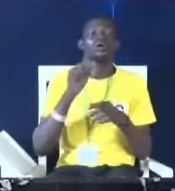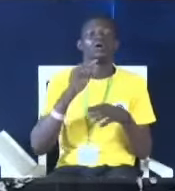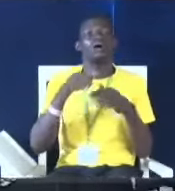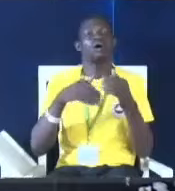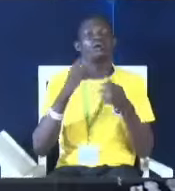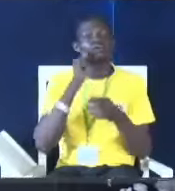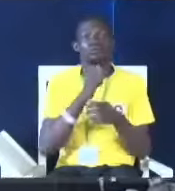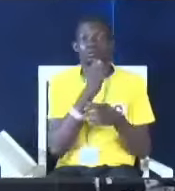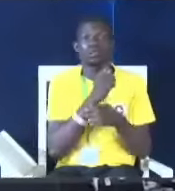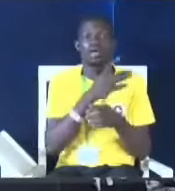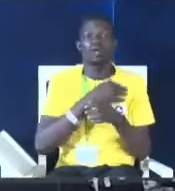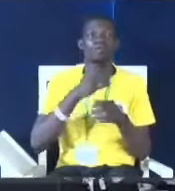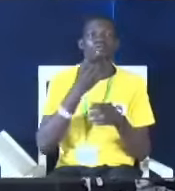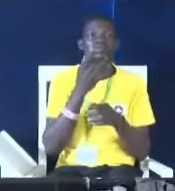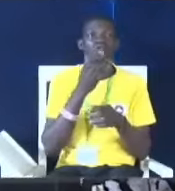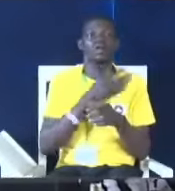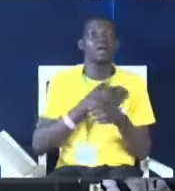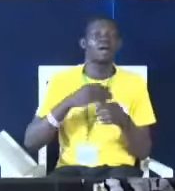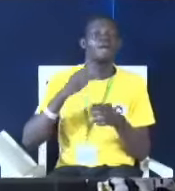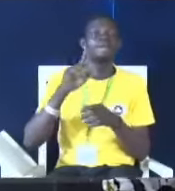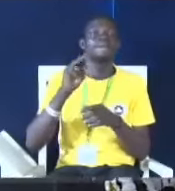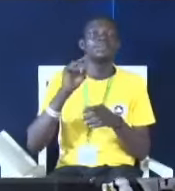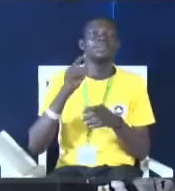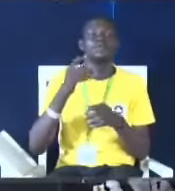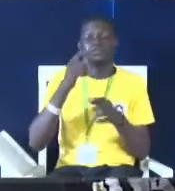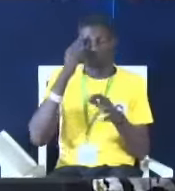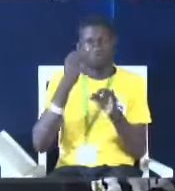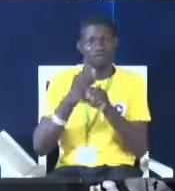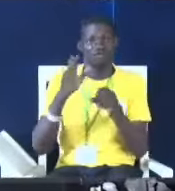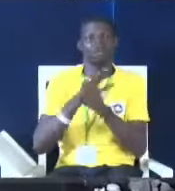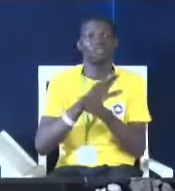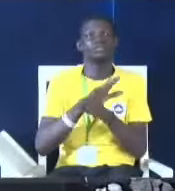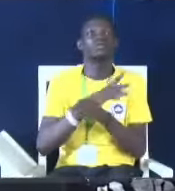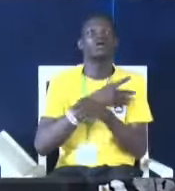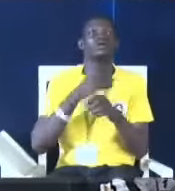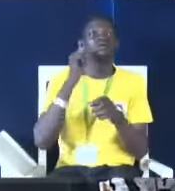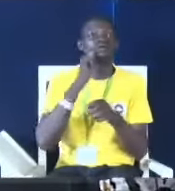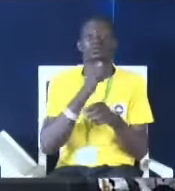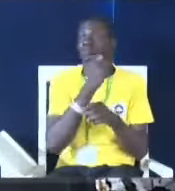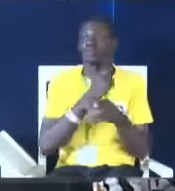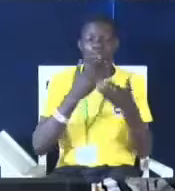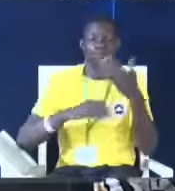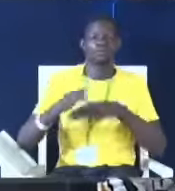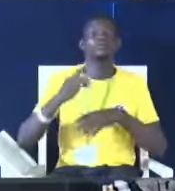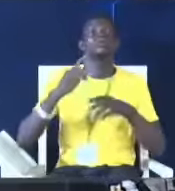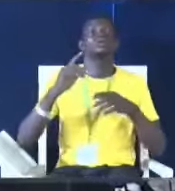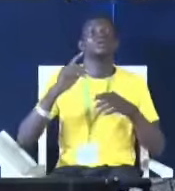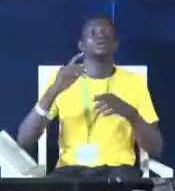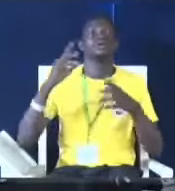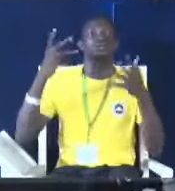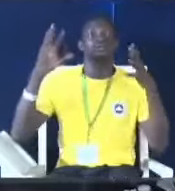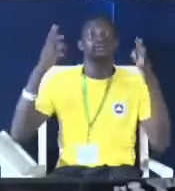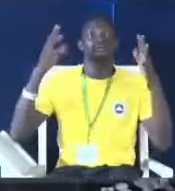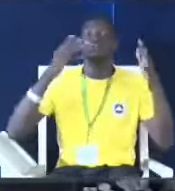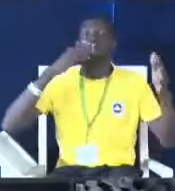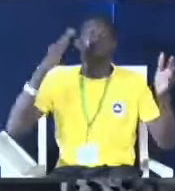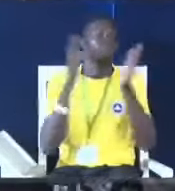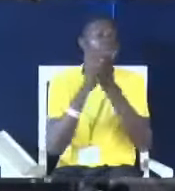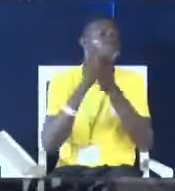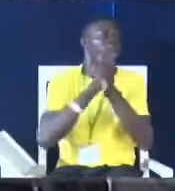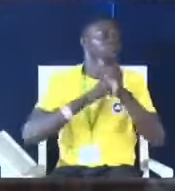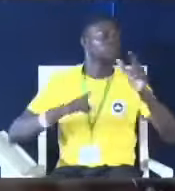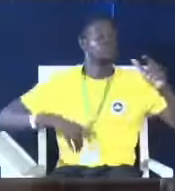Ogechukwukama, Faithful, and Midad, Faithfulness, Oluebube, and Kiki. Praise